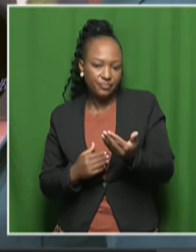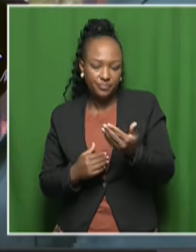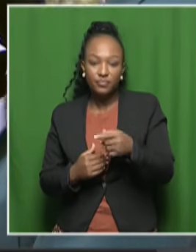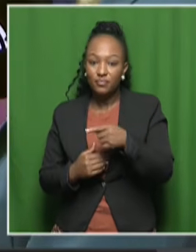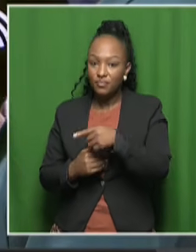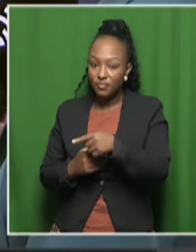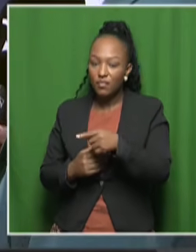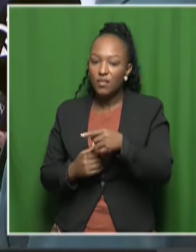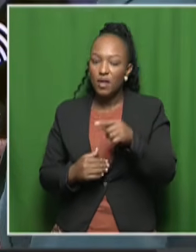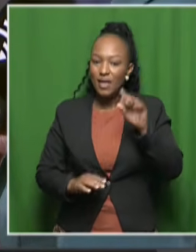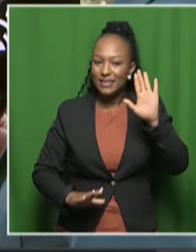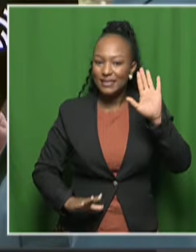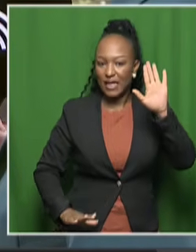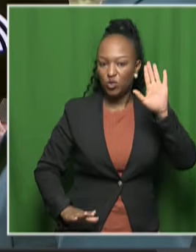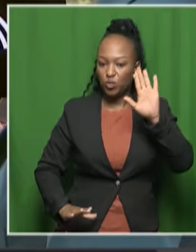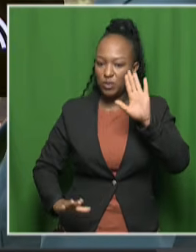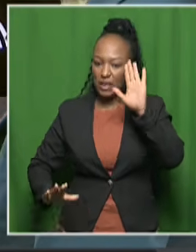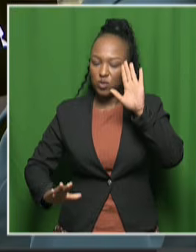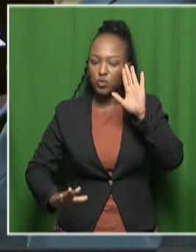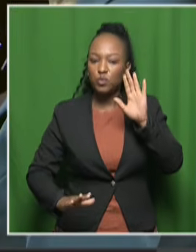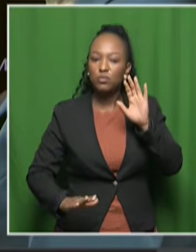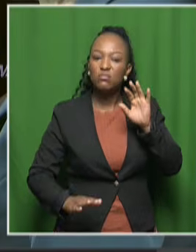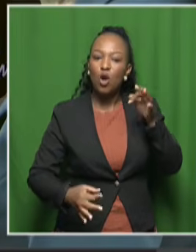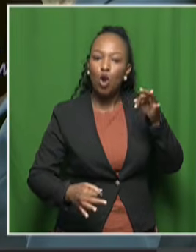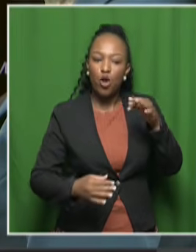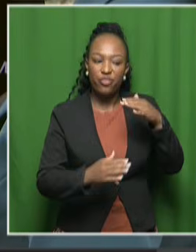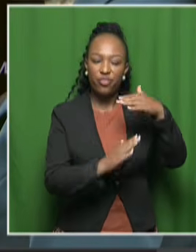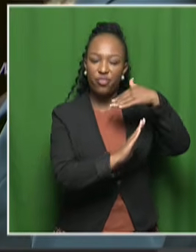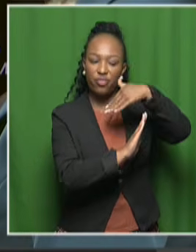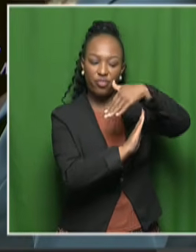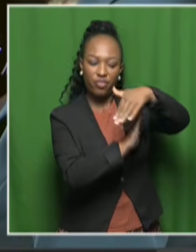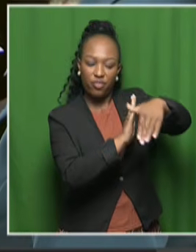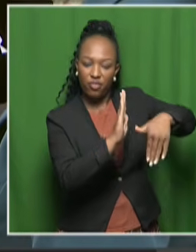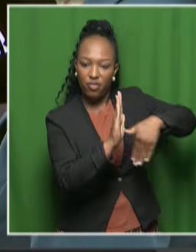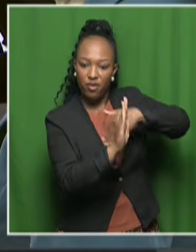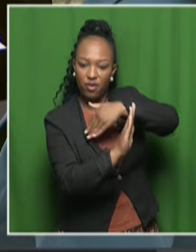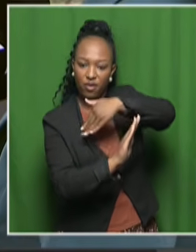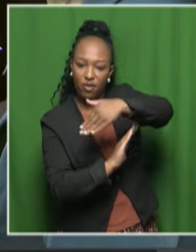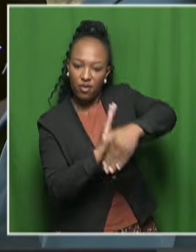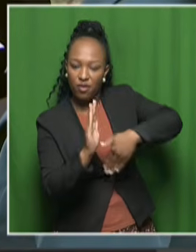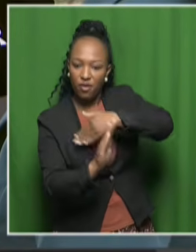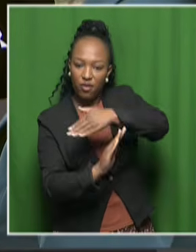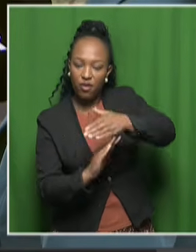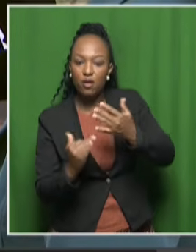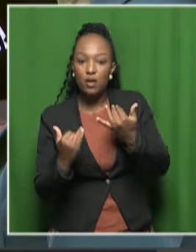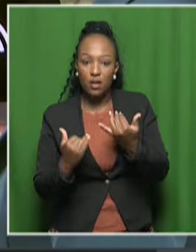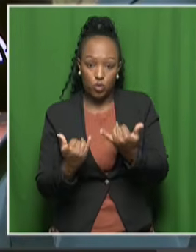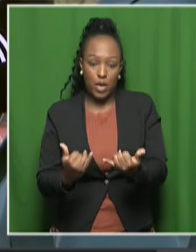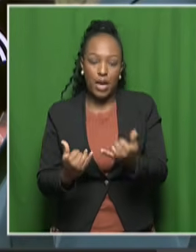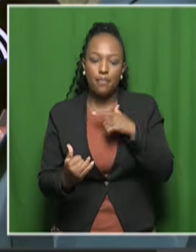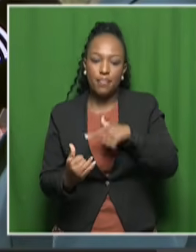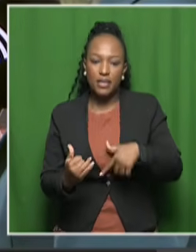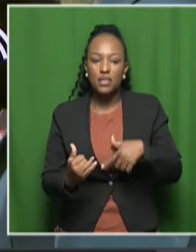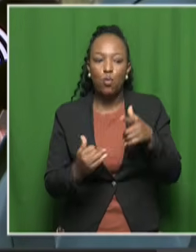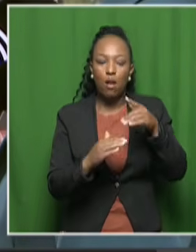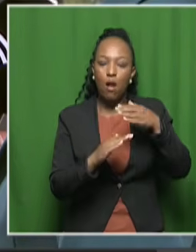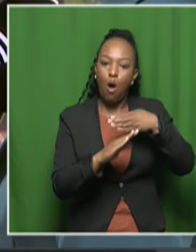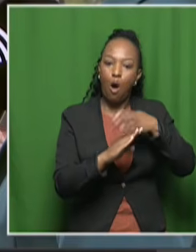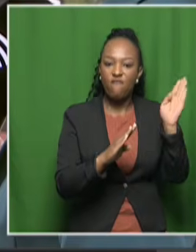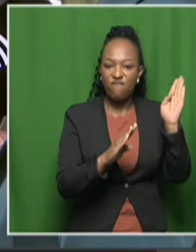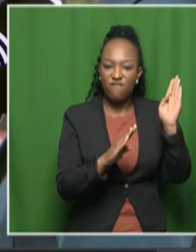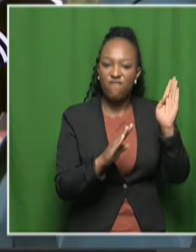with cloths. Today, we will see the President unveiling two of the statues, but the burning question that many people have